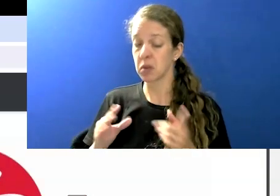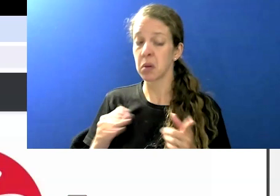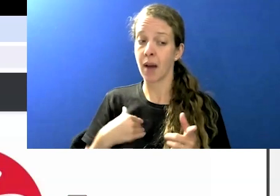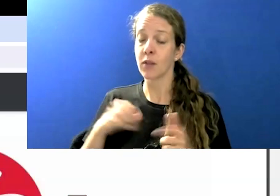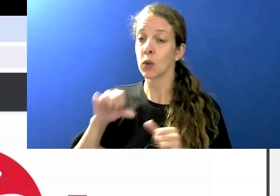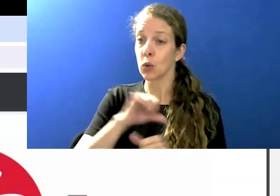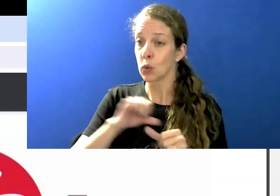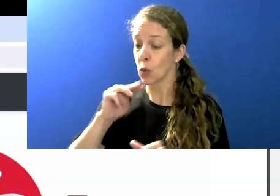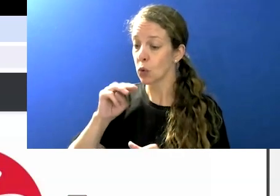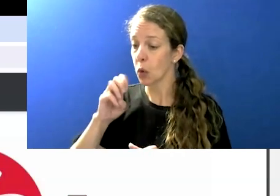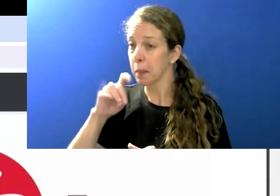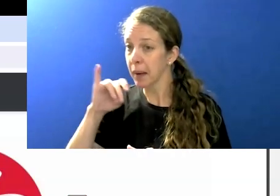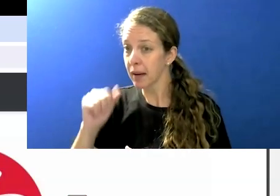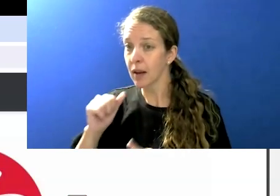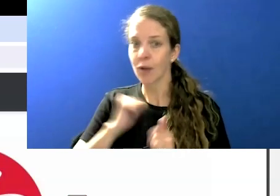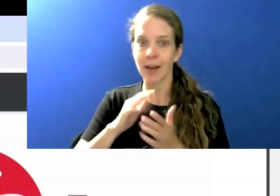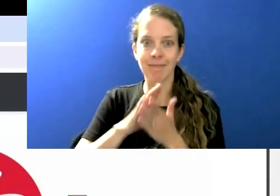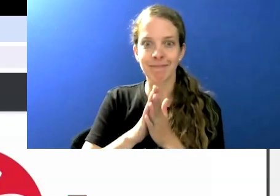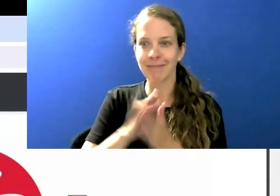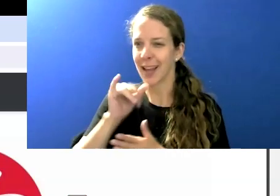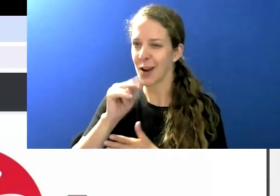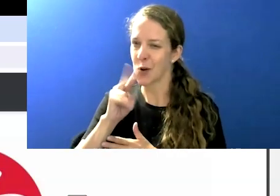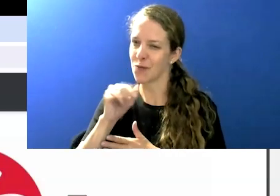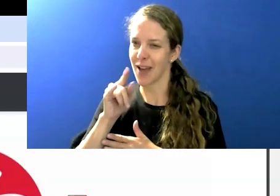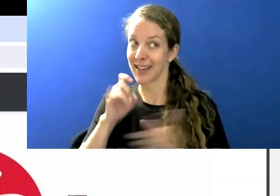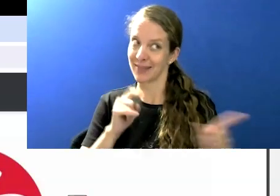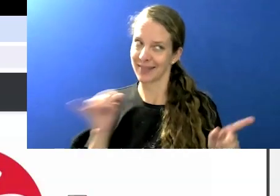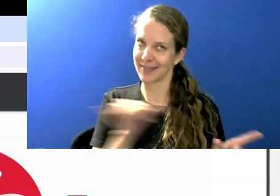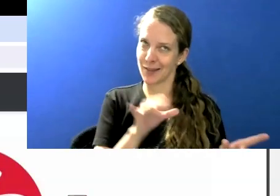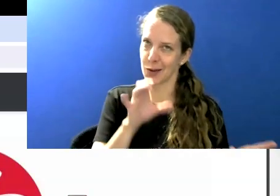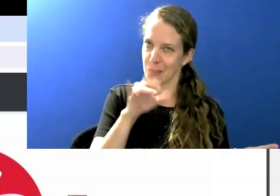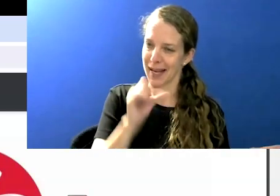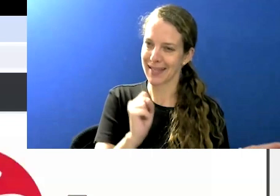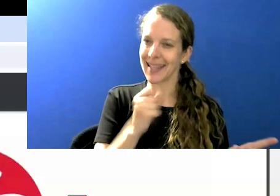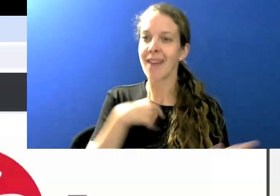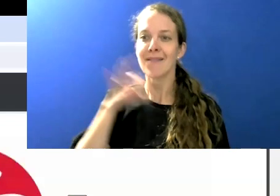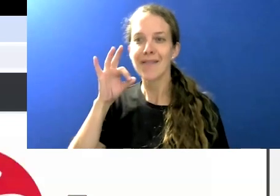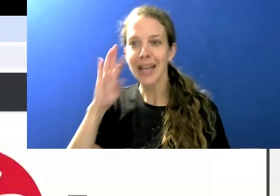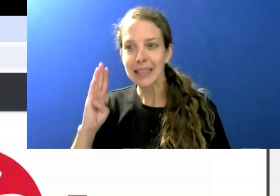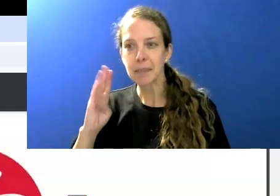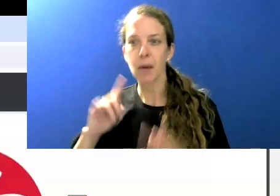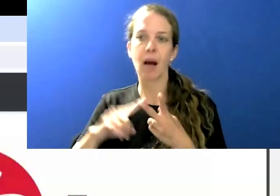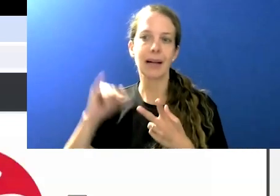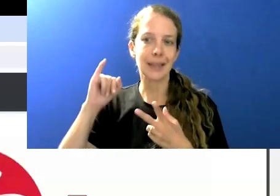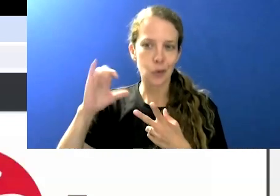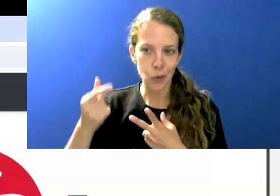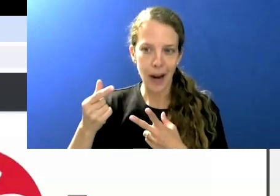social media. We try to be innovative like Chris. So we do have Facebook, we have